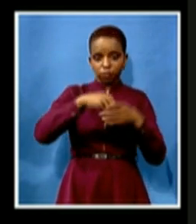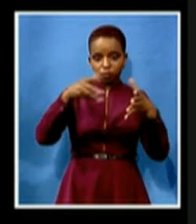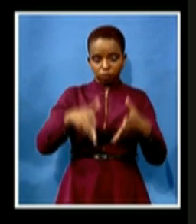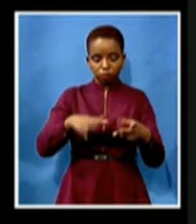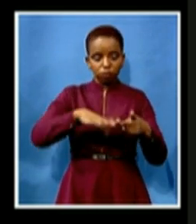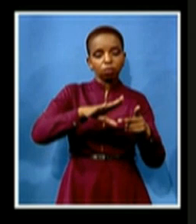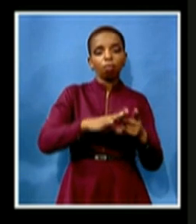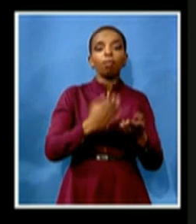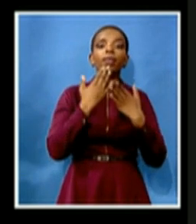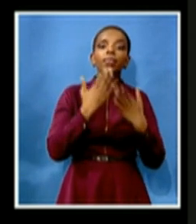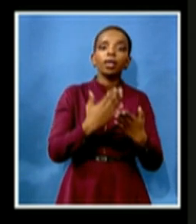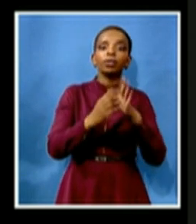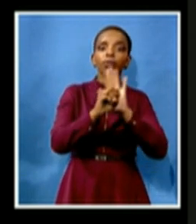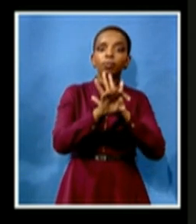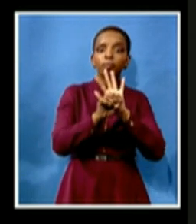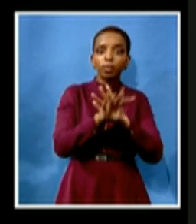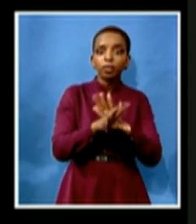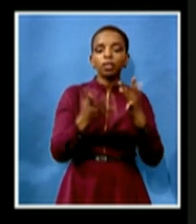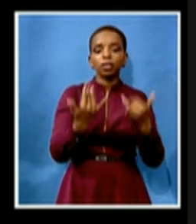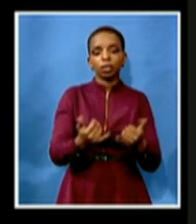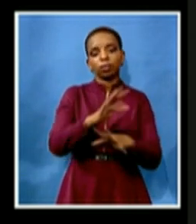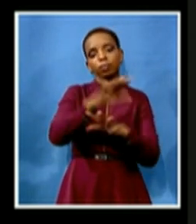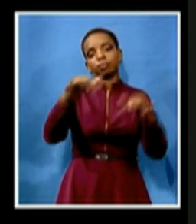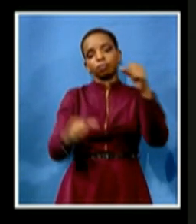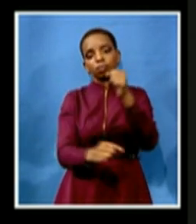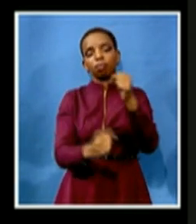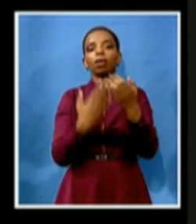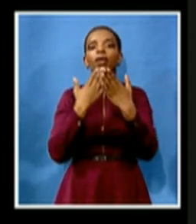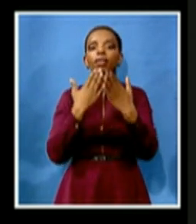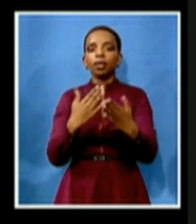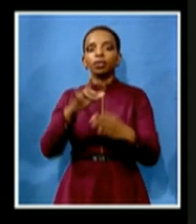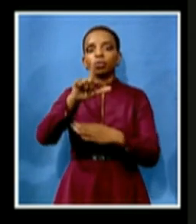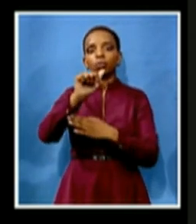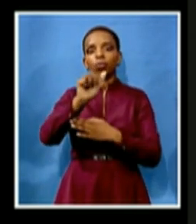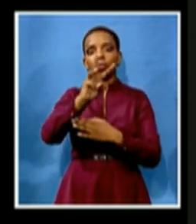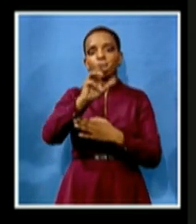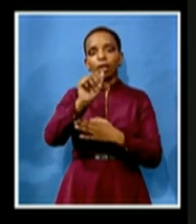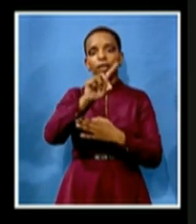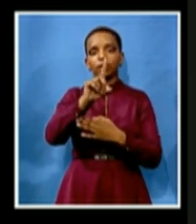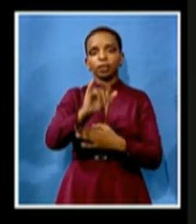thanks, Lwazi and Anban, for facilitating. Thank you very much.